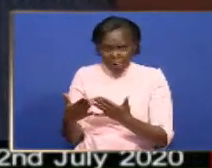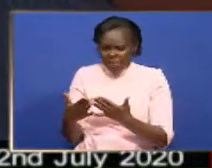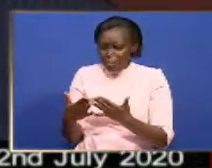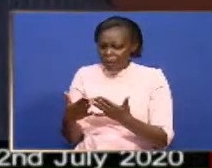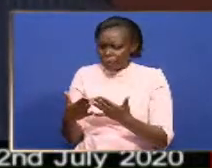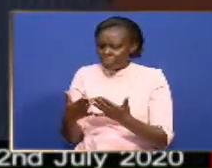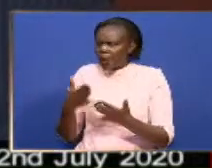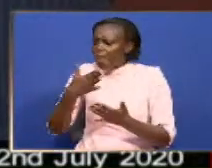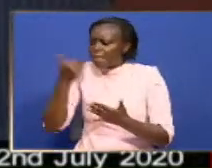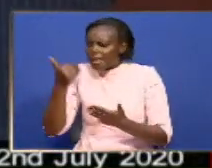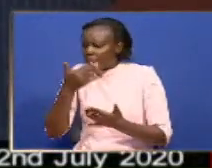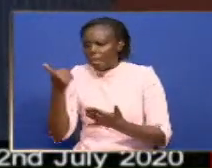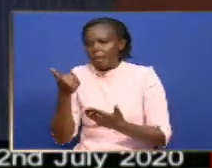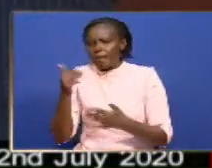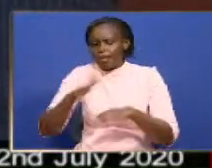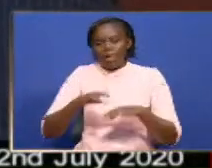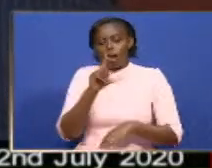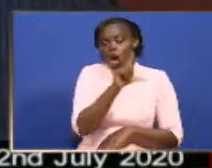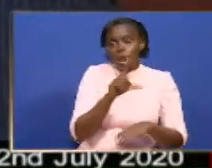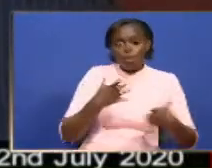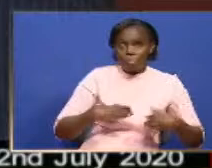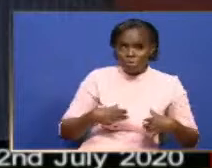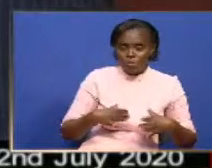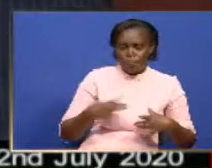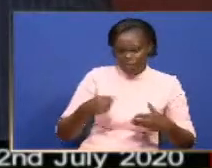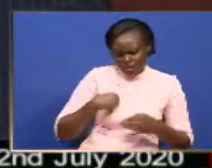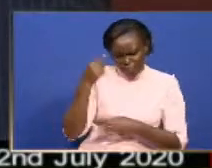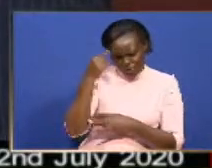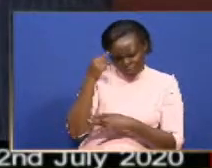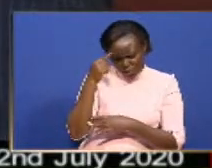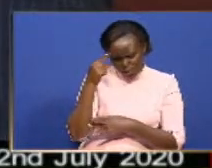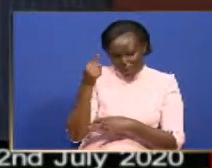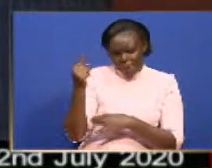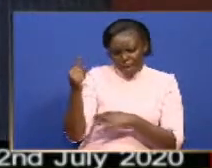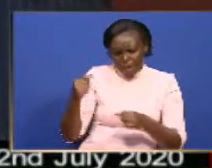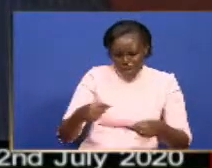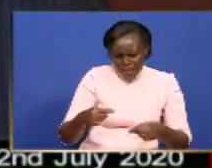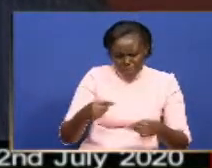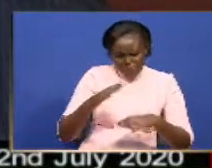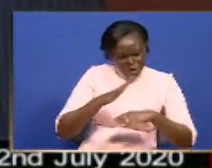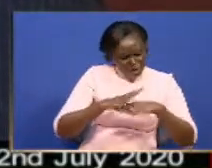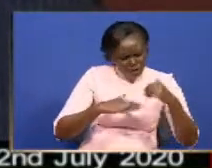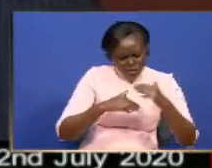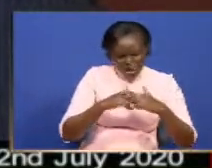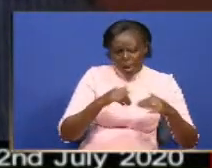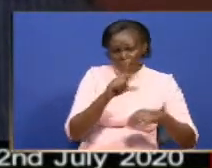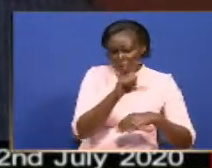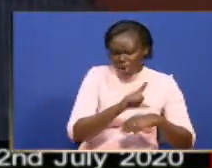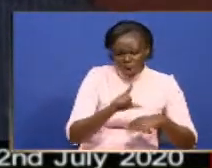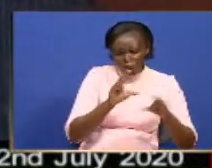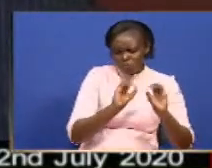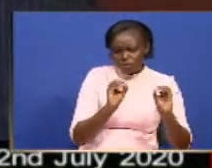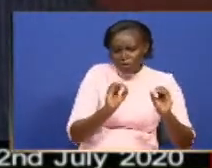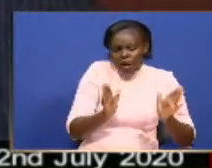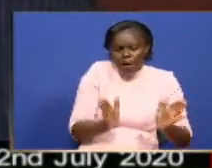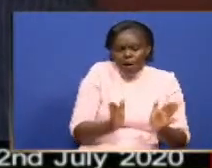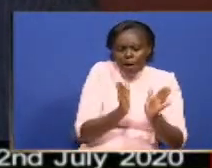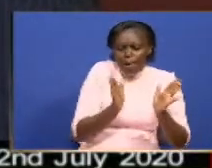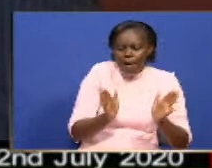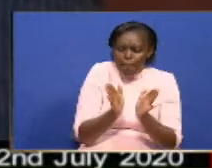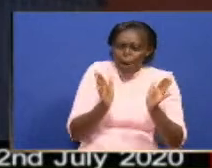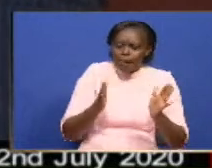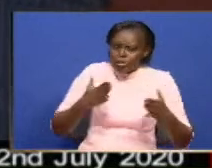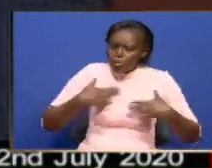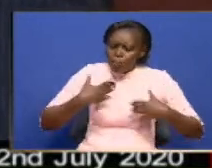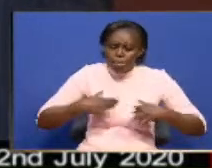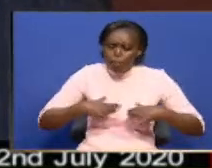is better than our locals. And I think that causes a lot of discomfort among the locals. It encourages our people